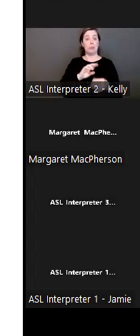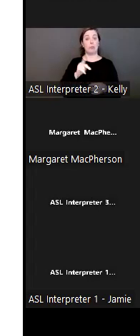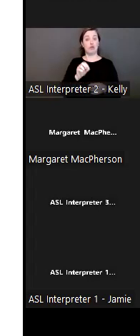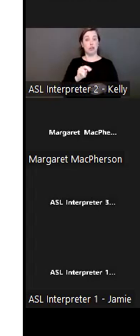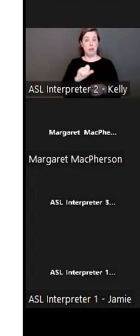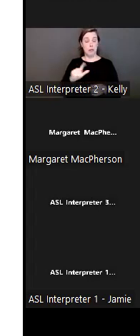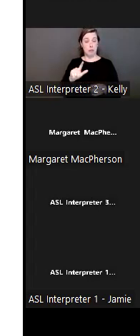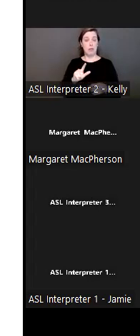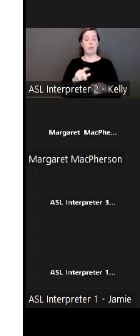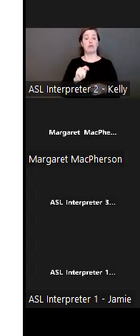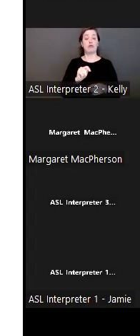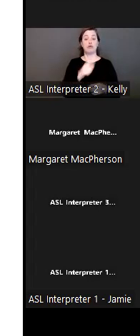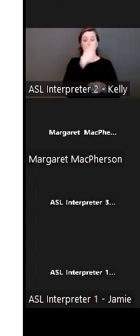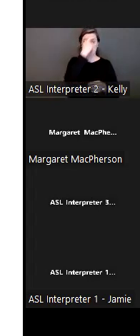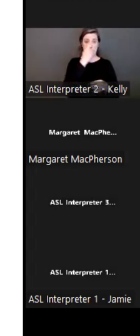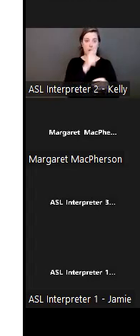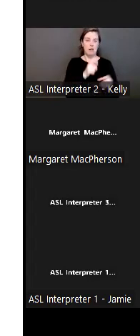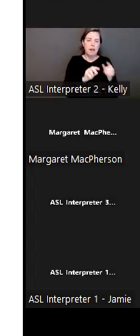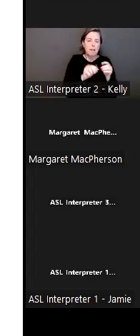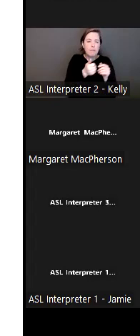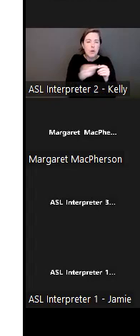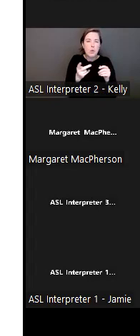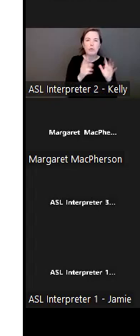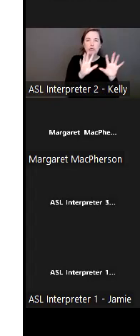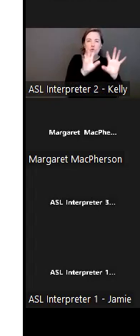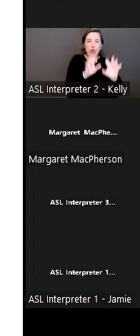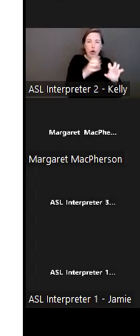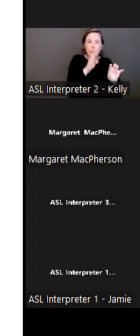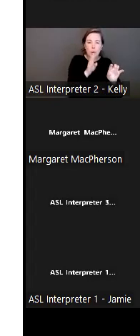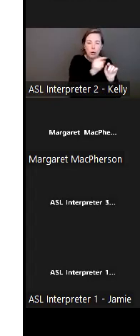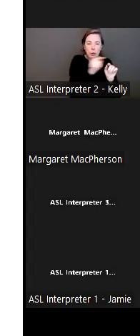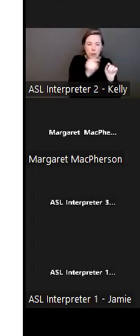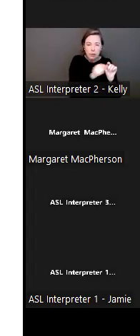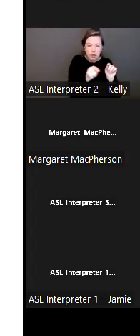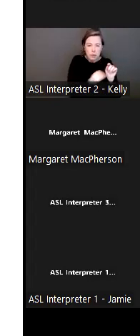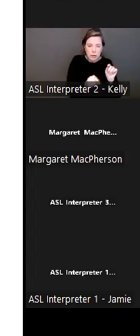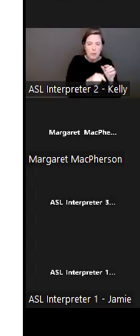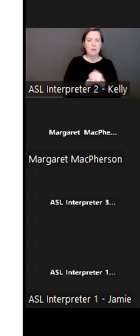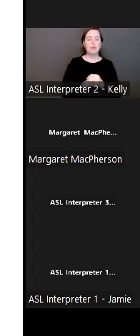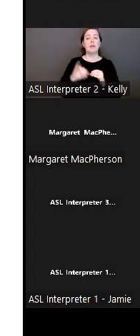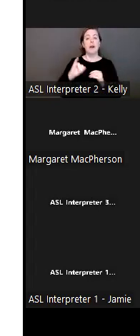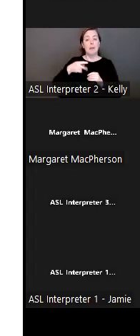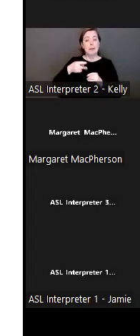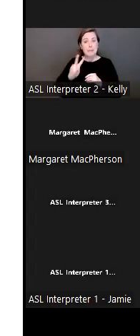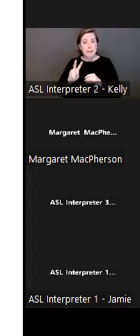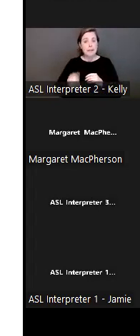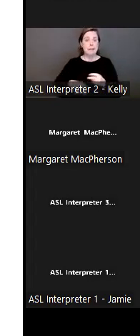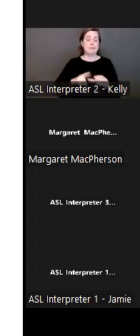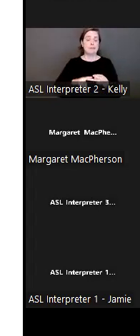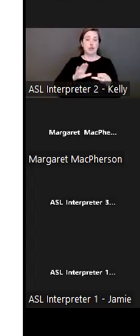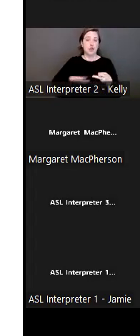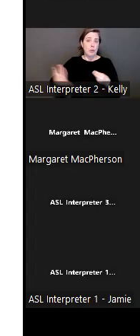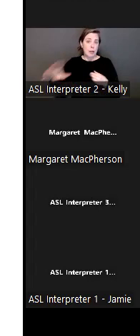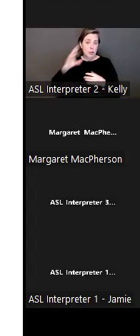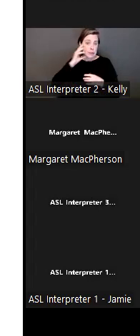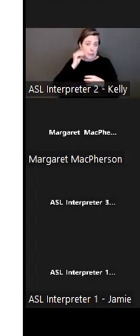and I've highlighted and bolded a few of those here. IPV, children's experiences of IPV and their own direct experiences